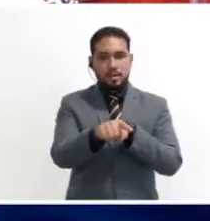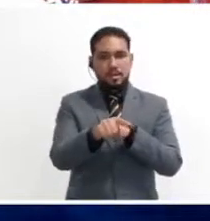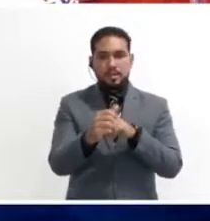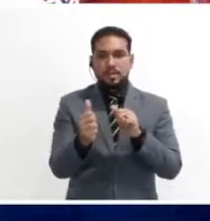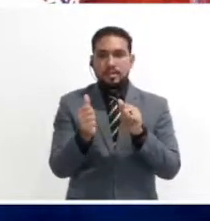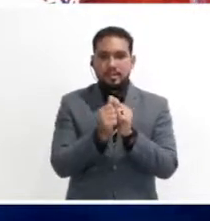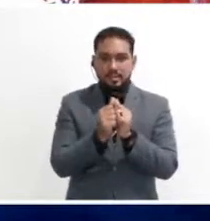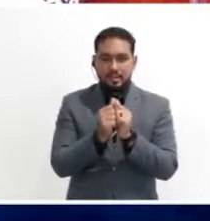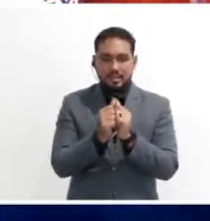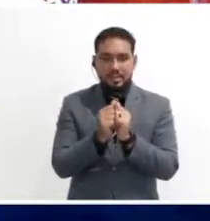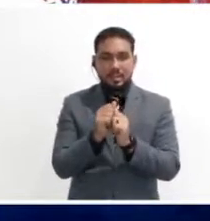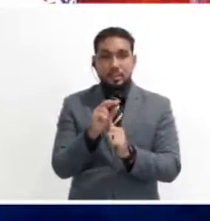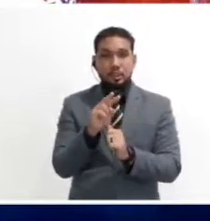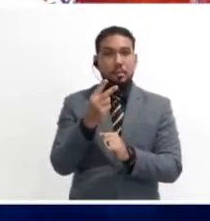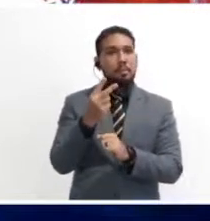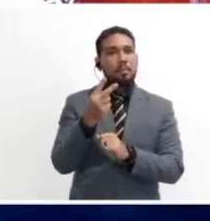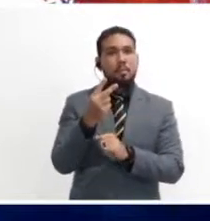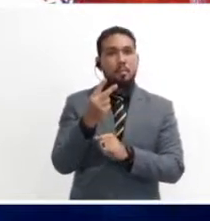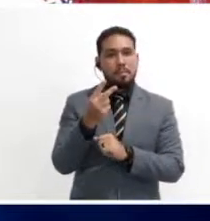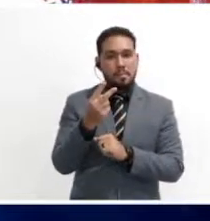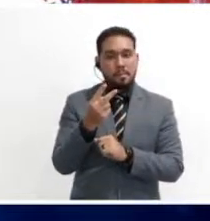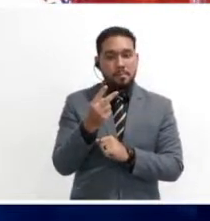package.